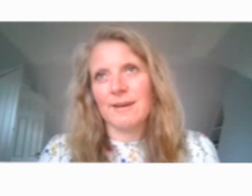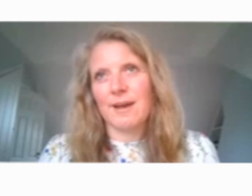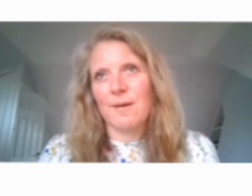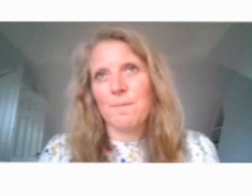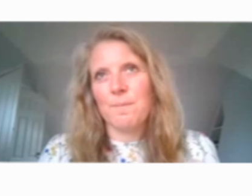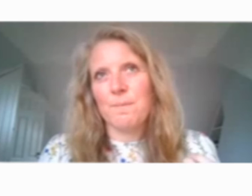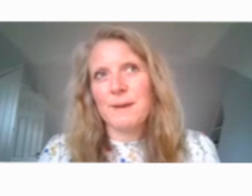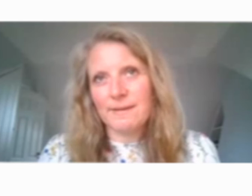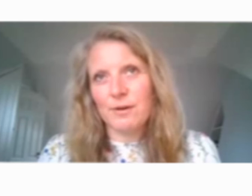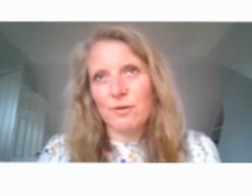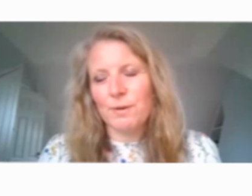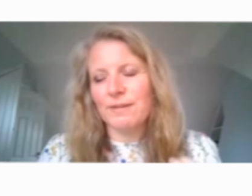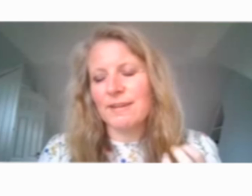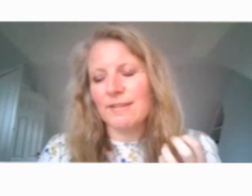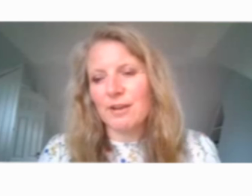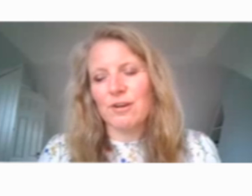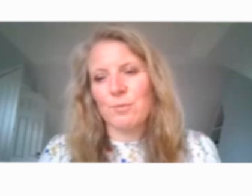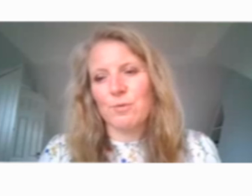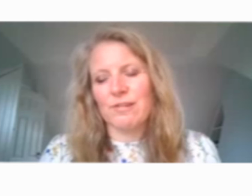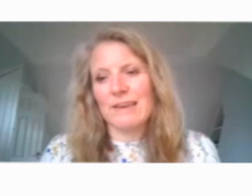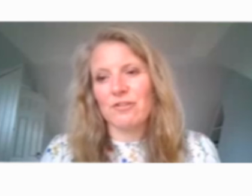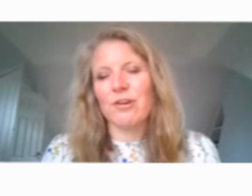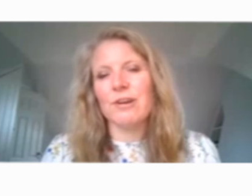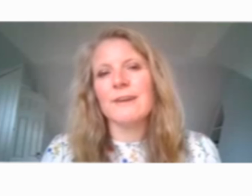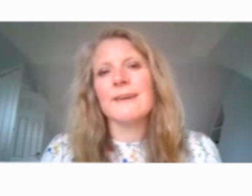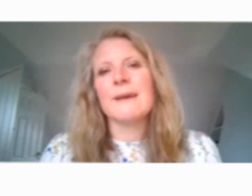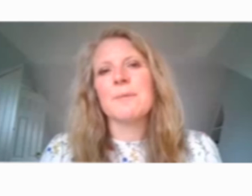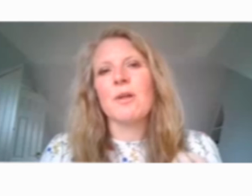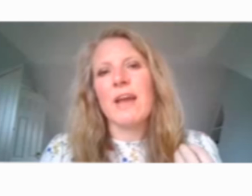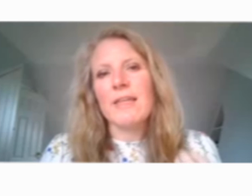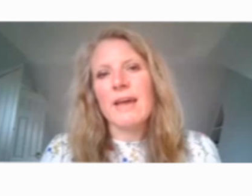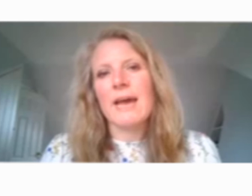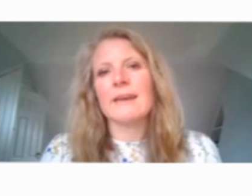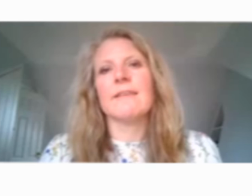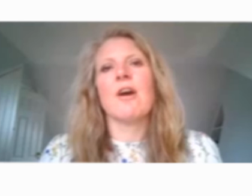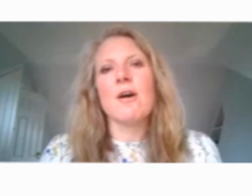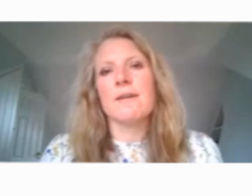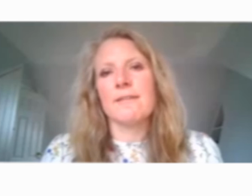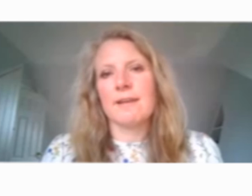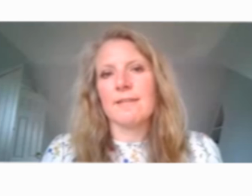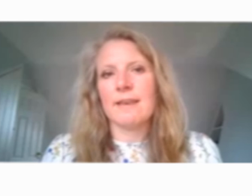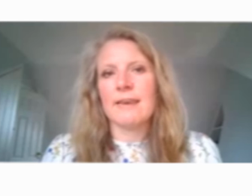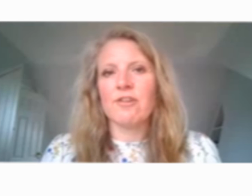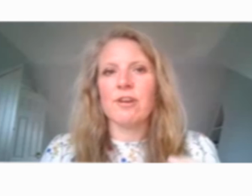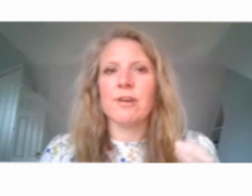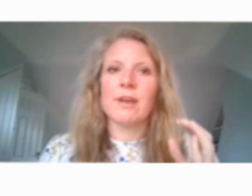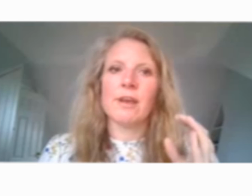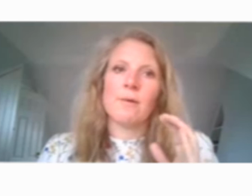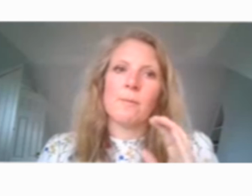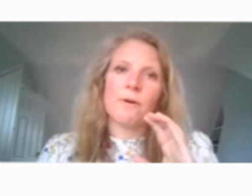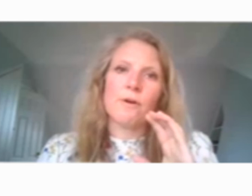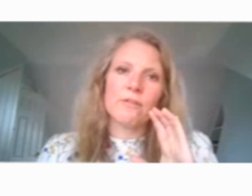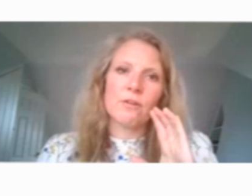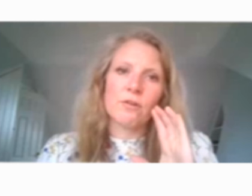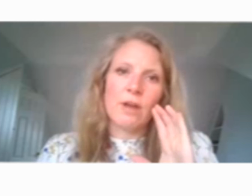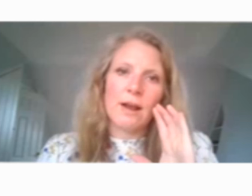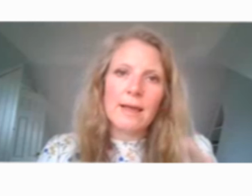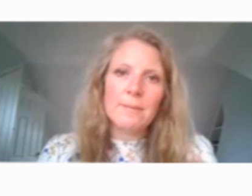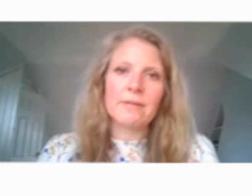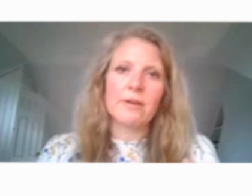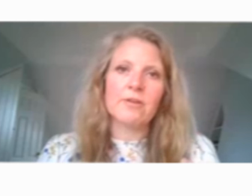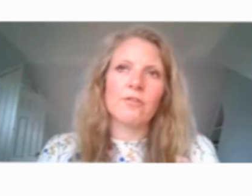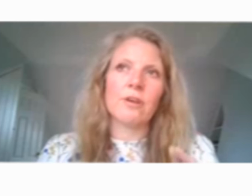is a bit difficult because it's such an important issue. But on the other hand, there are concerns that nature focused